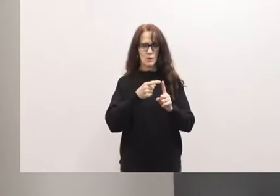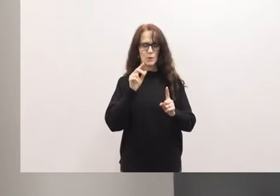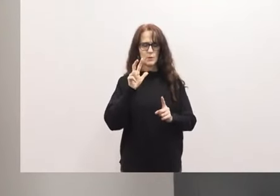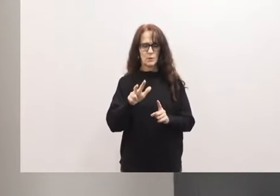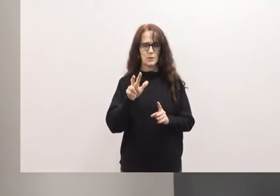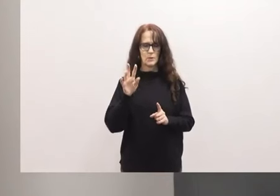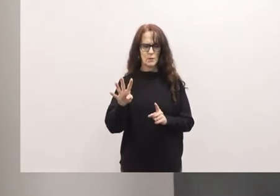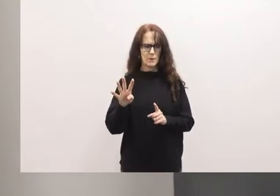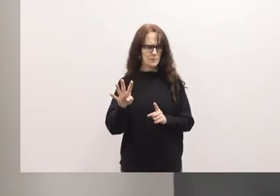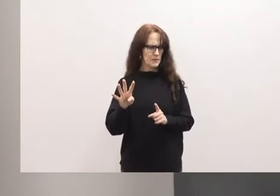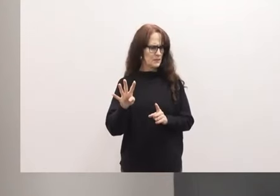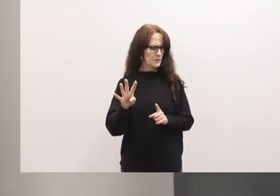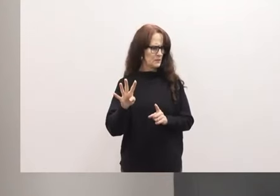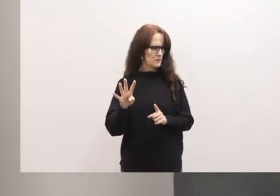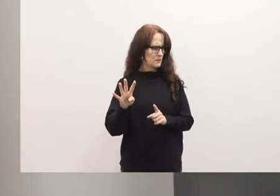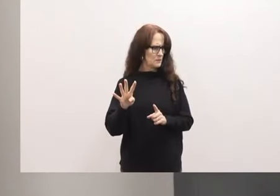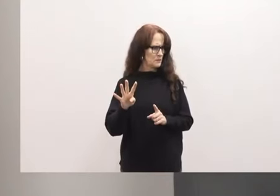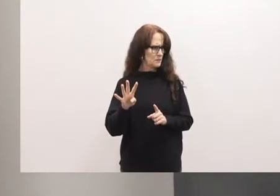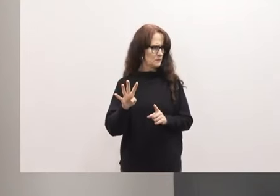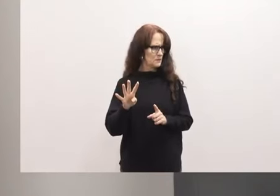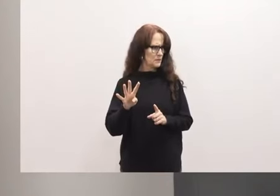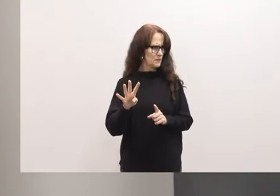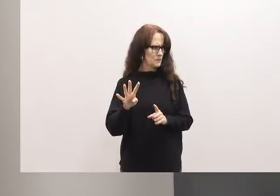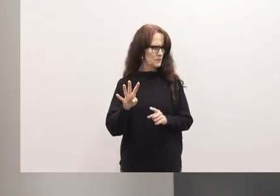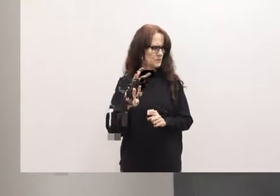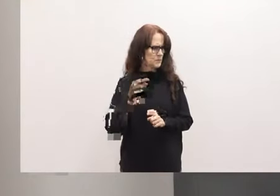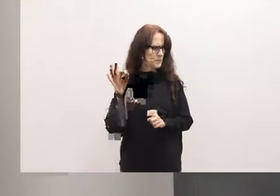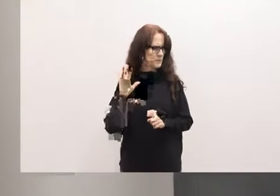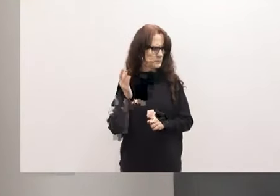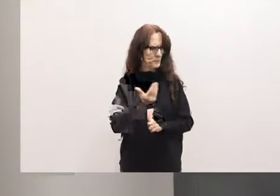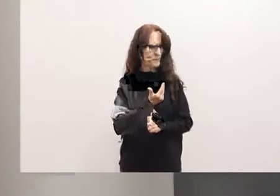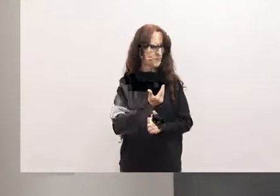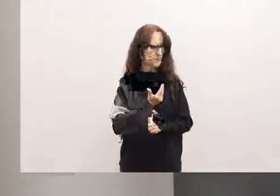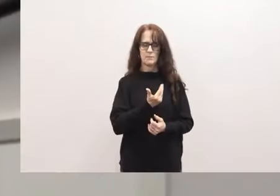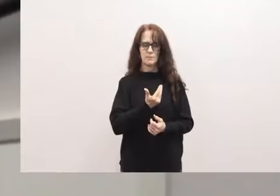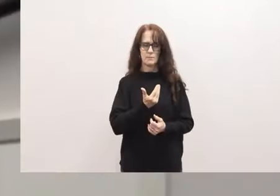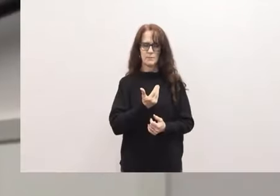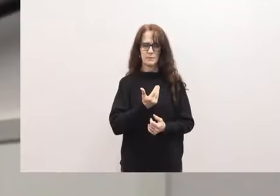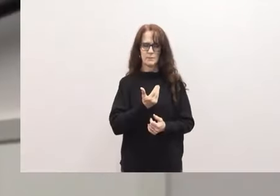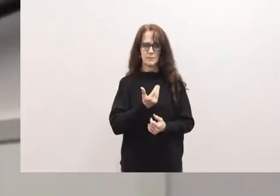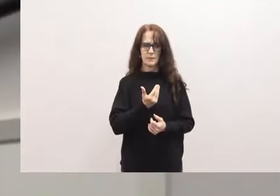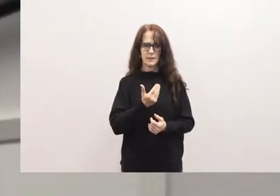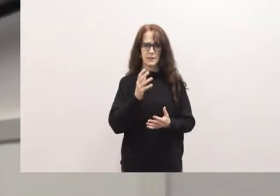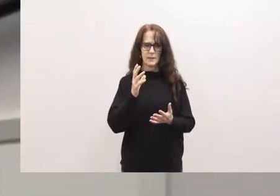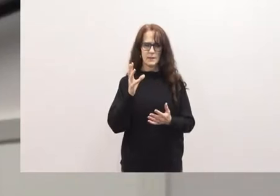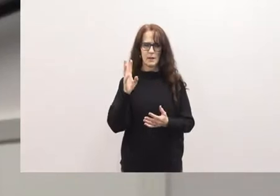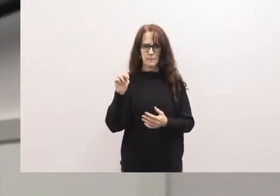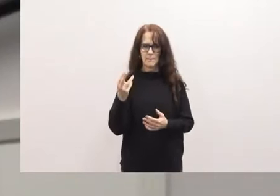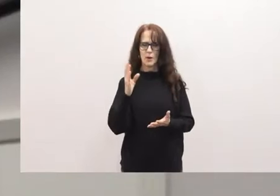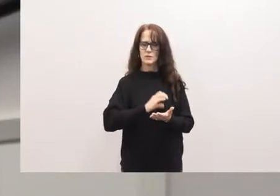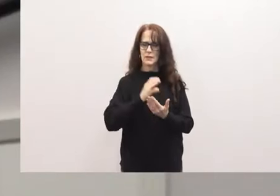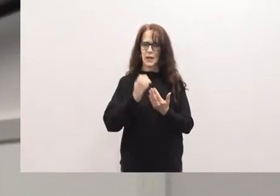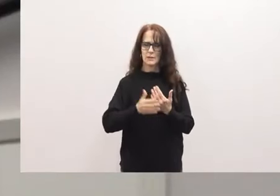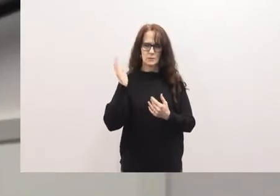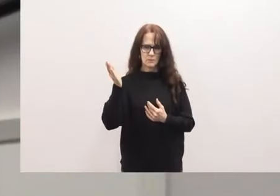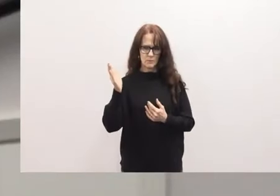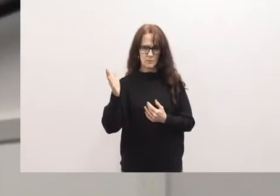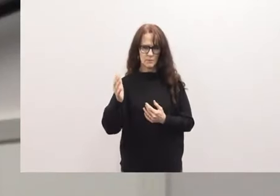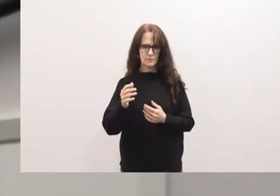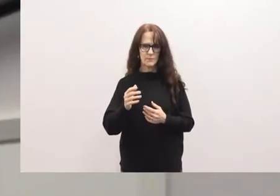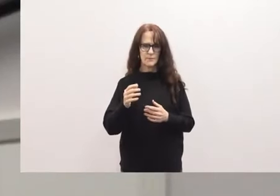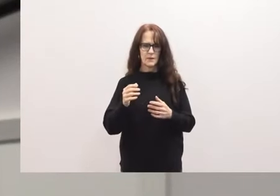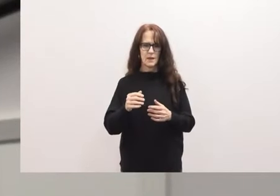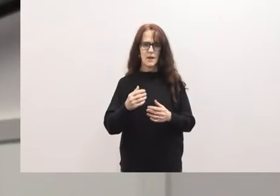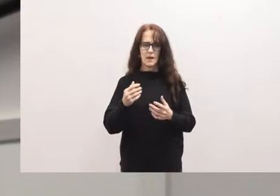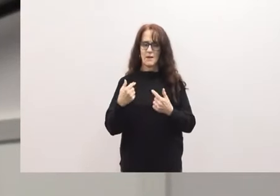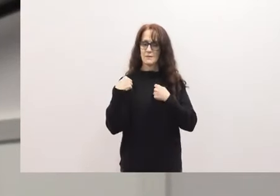3 and 4, mid-year data monitoring. Dr. Baker? Monitoring calendar presentations. Following the